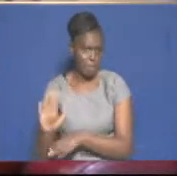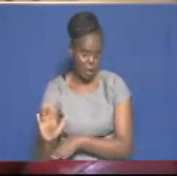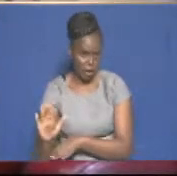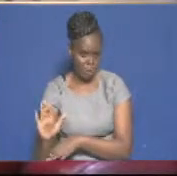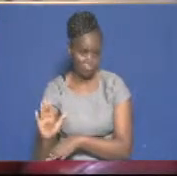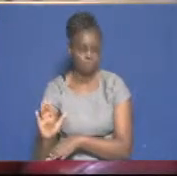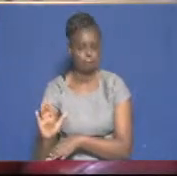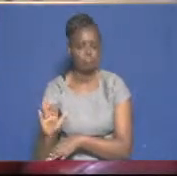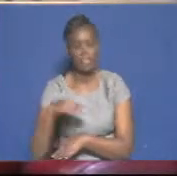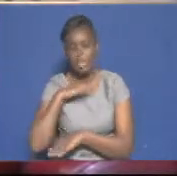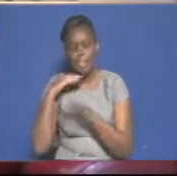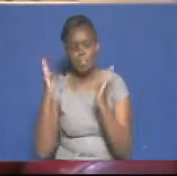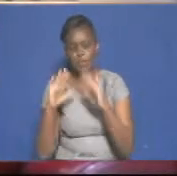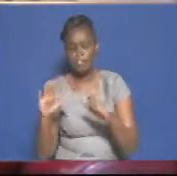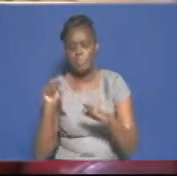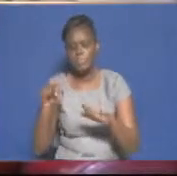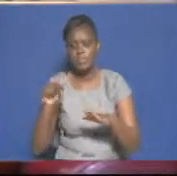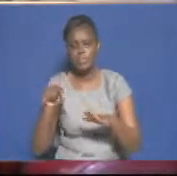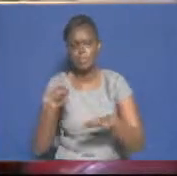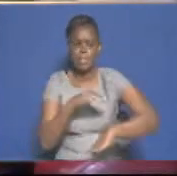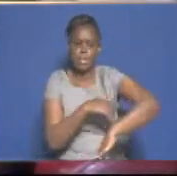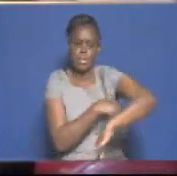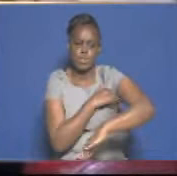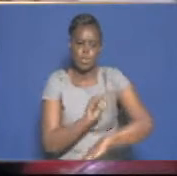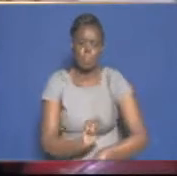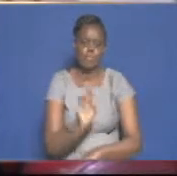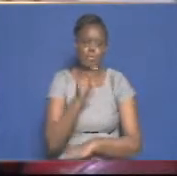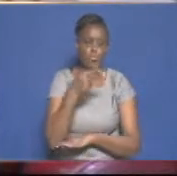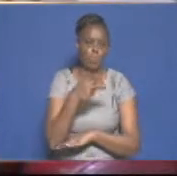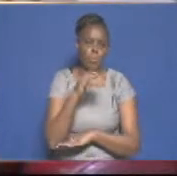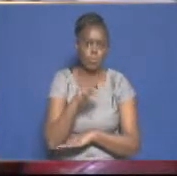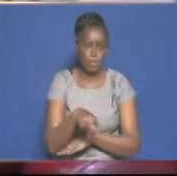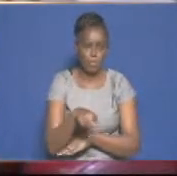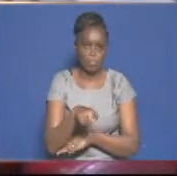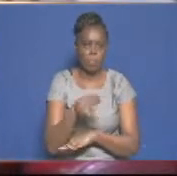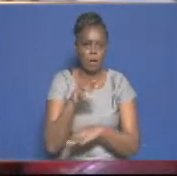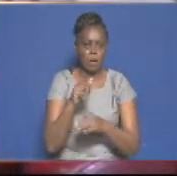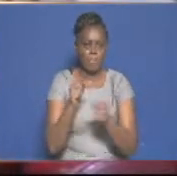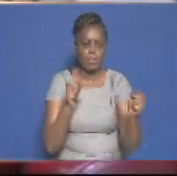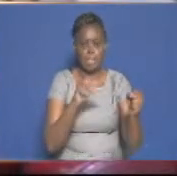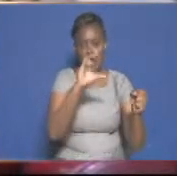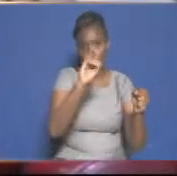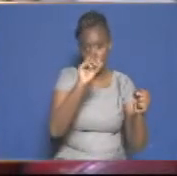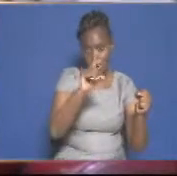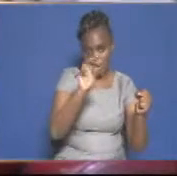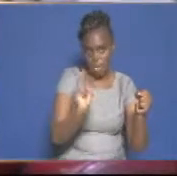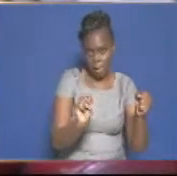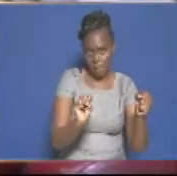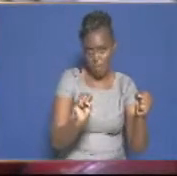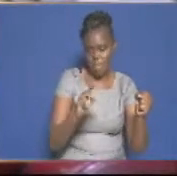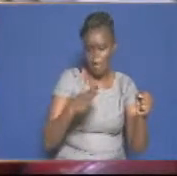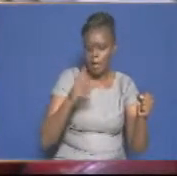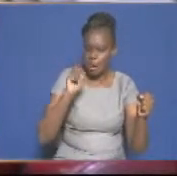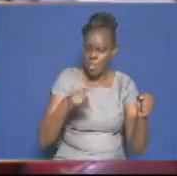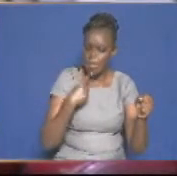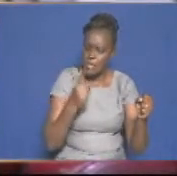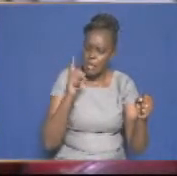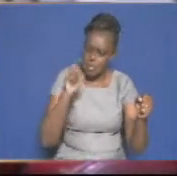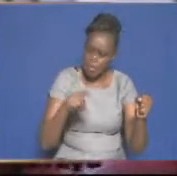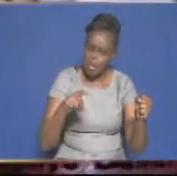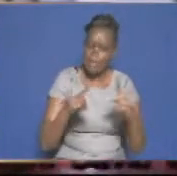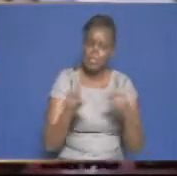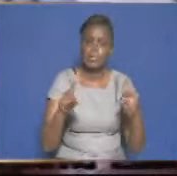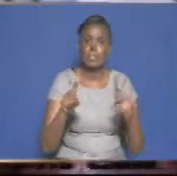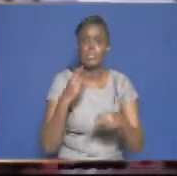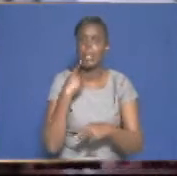Jacoyo Midiwo was the chief whip for ODM. And Mr. Speaker, I must say from the outset